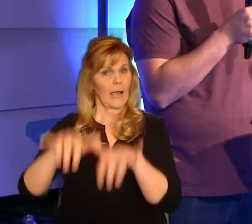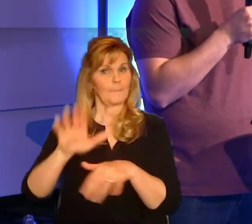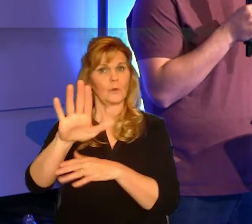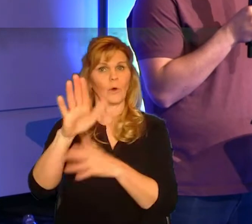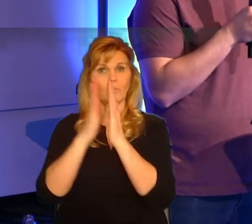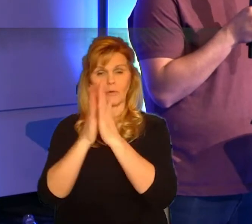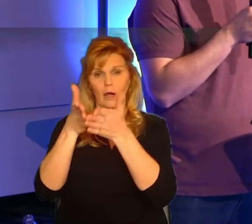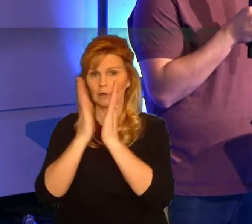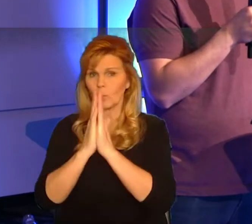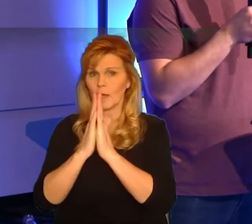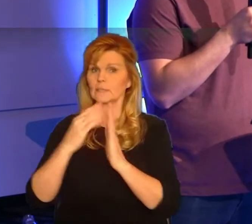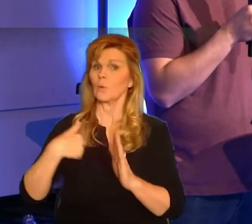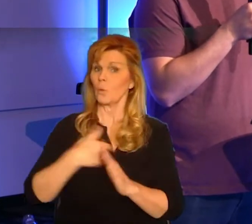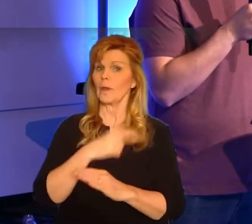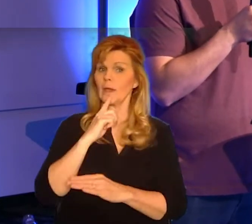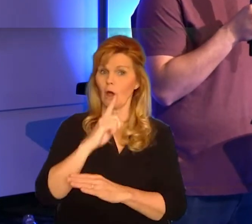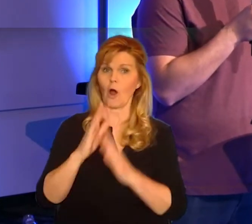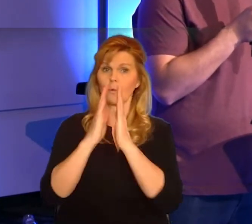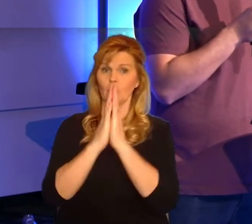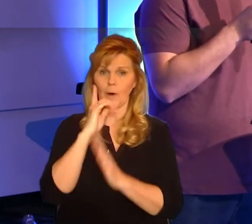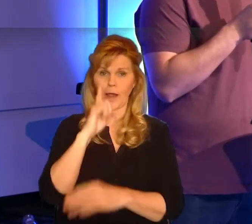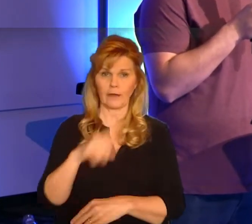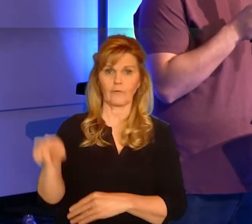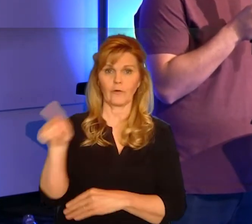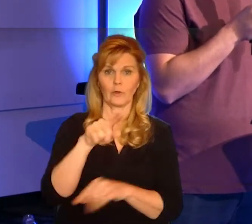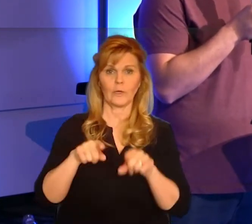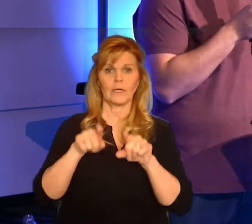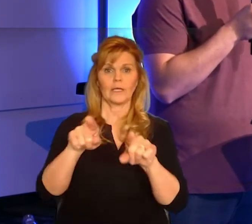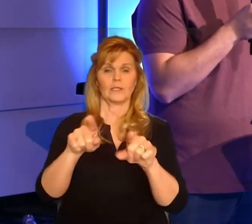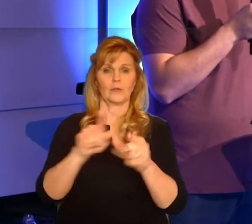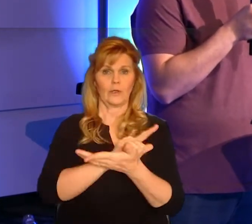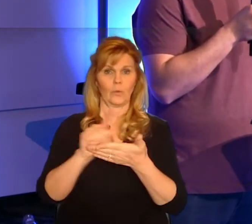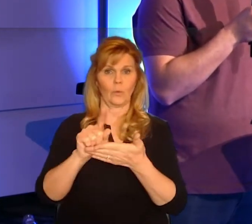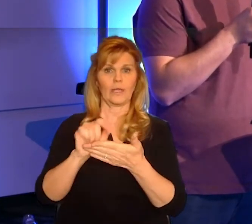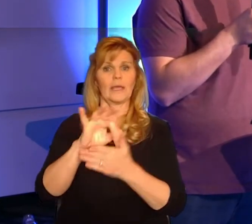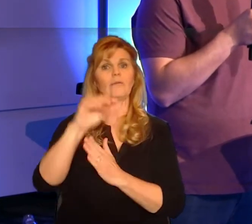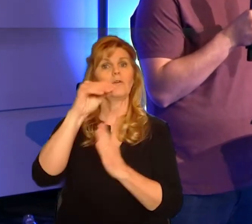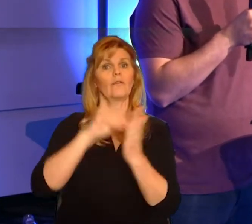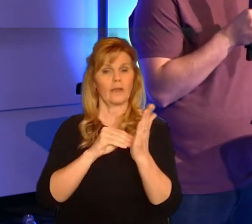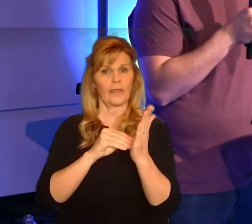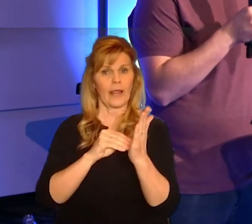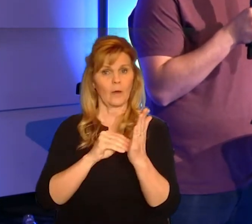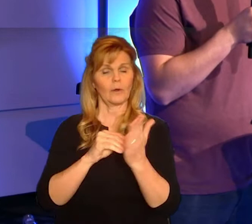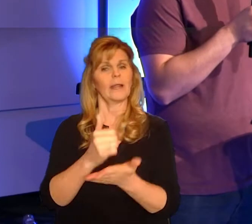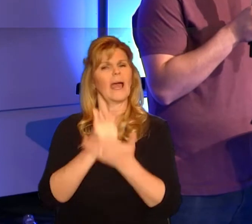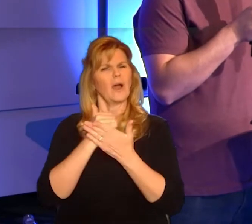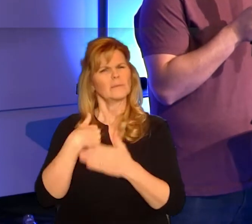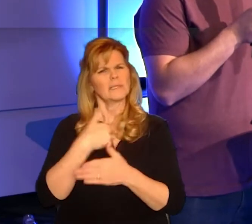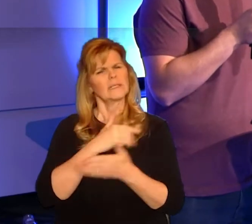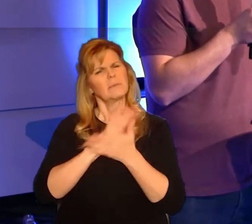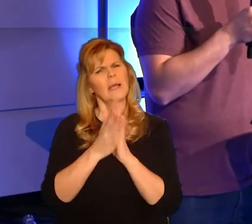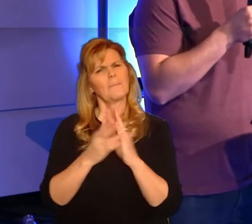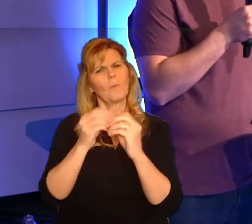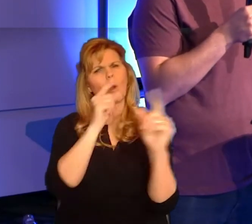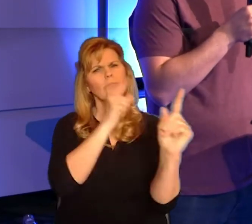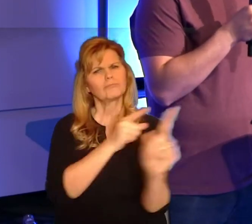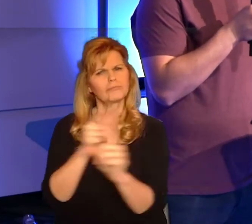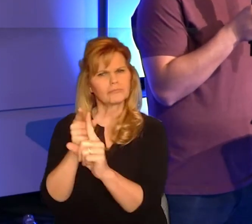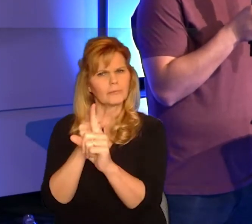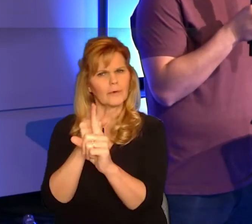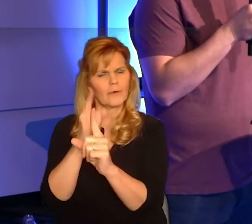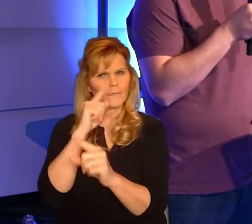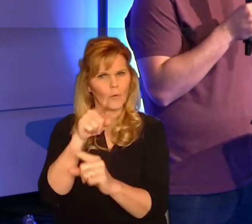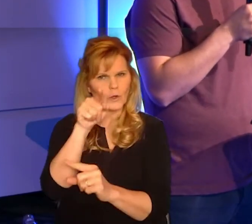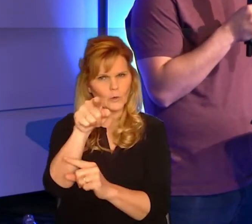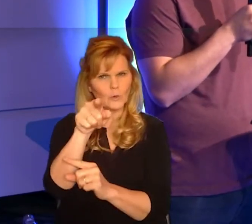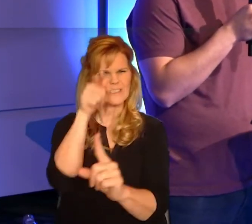reports. Man, we're praying for you guys throughout the week. And if you fill one of those out, it just allows us to be a little bit more specific in how we're praying for you.